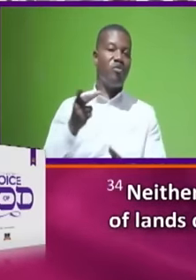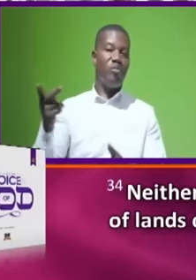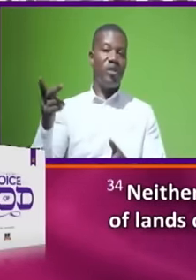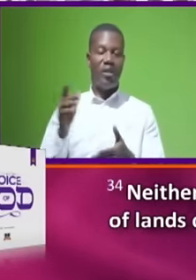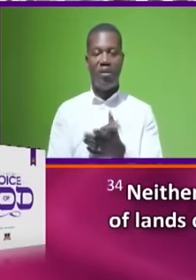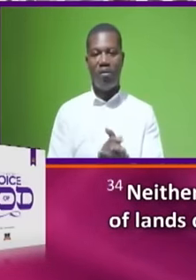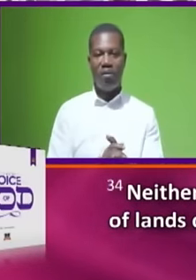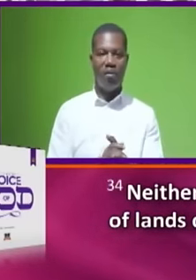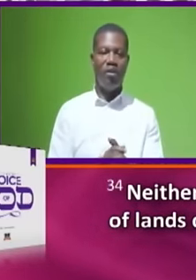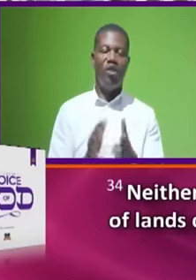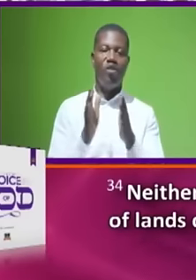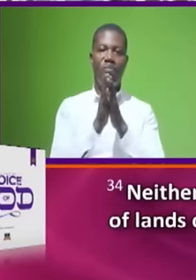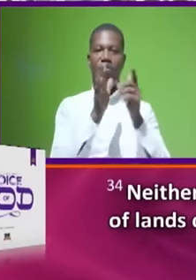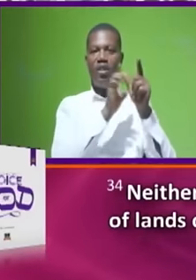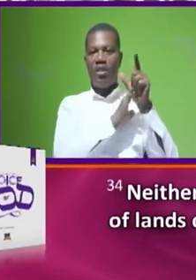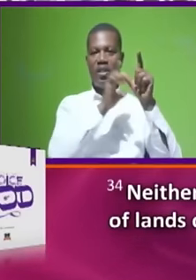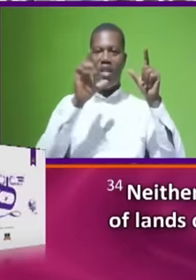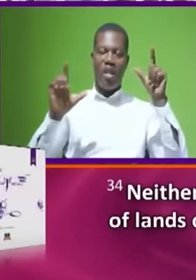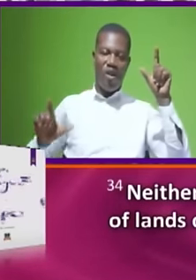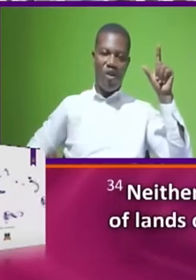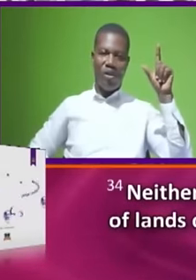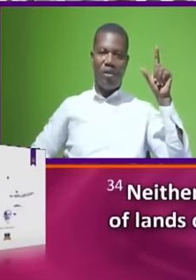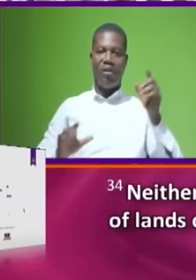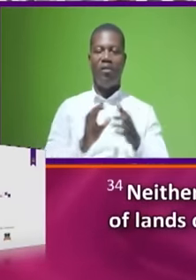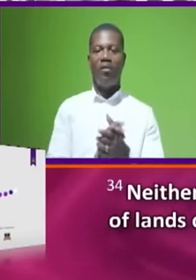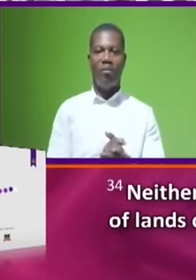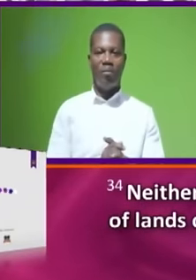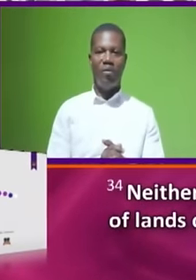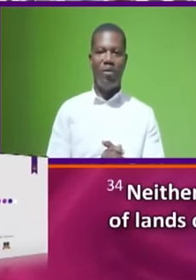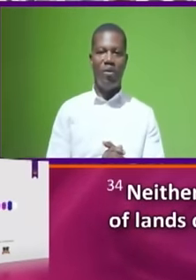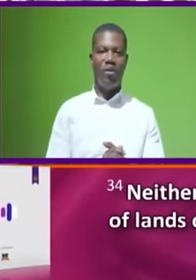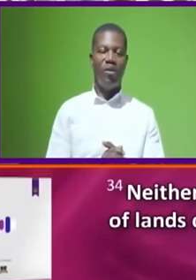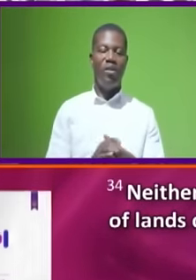properties. Praise the Lord. Hallelujah.